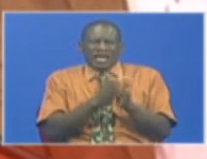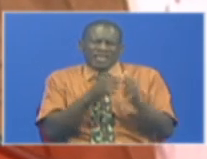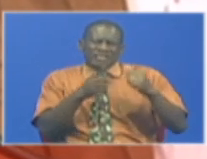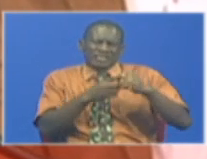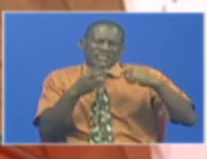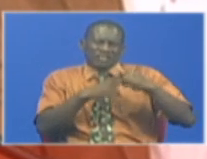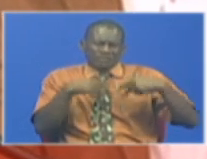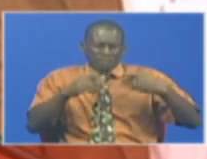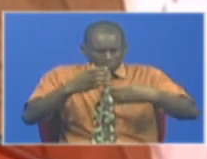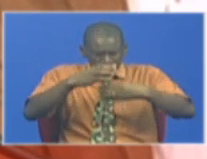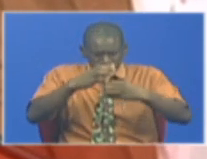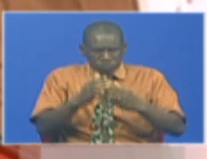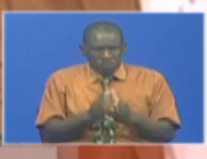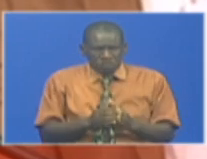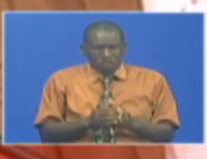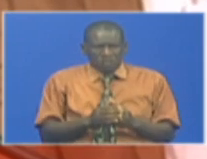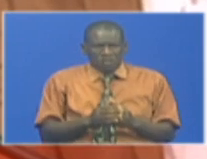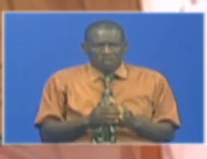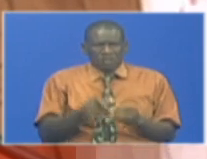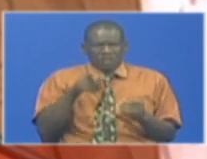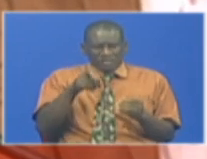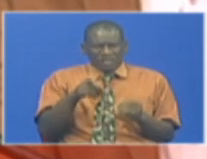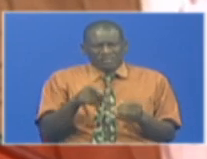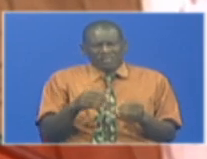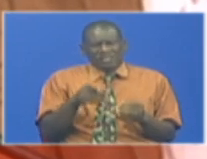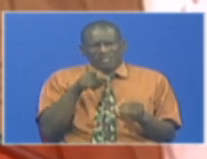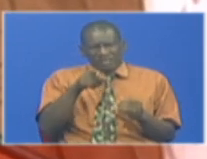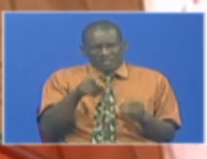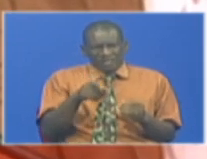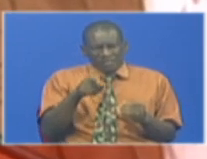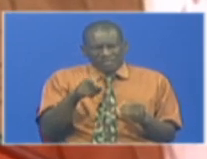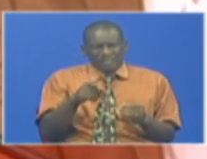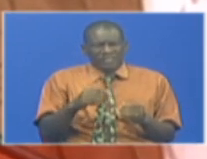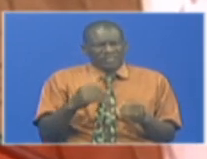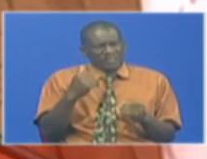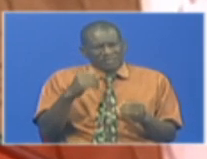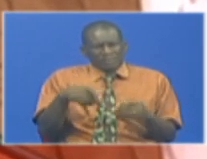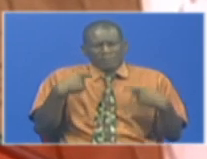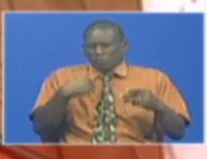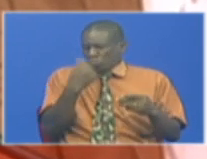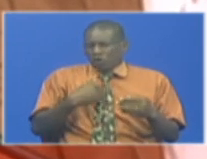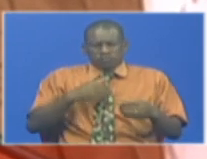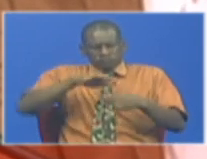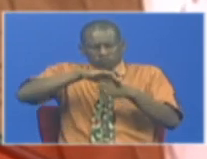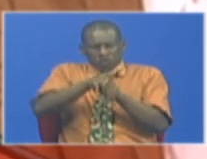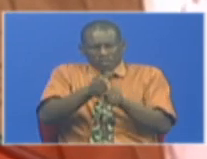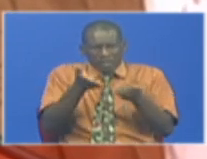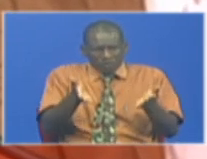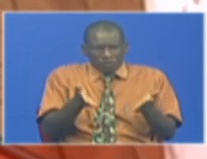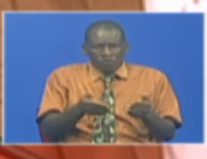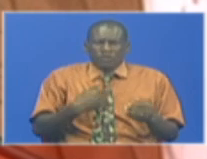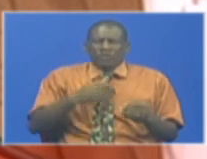3,167. The overall disease burden in the country now stands at